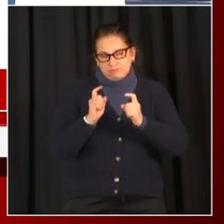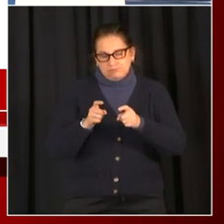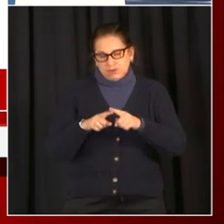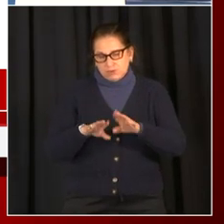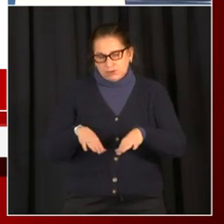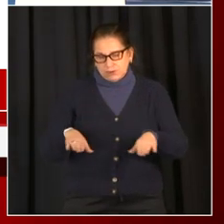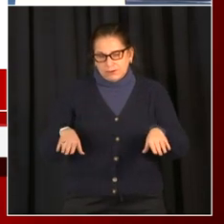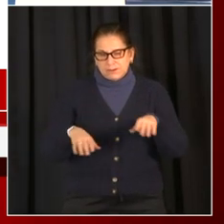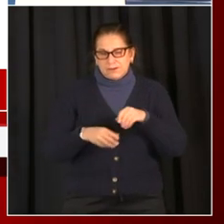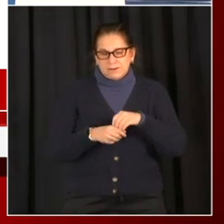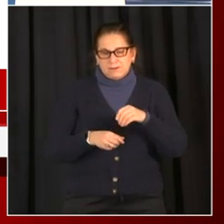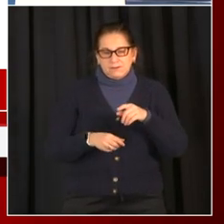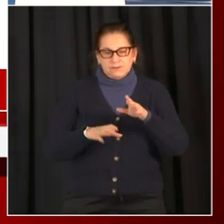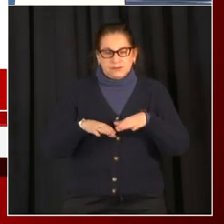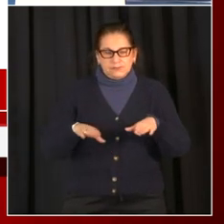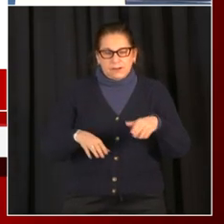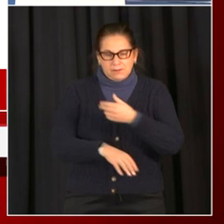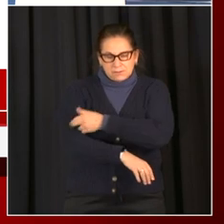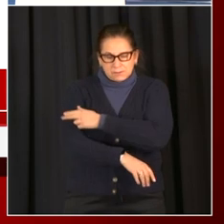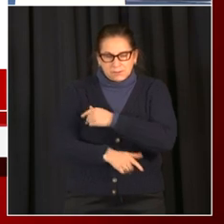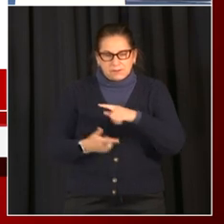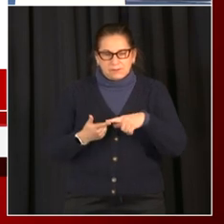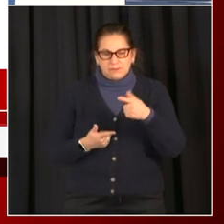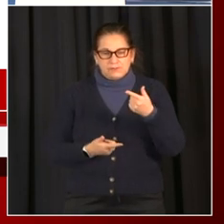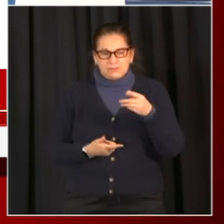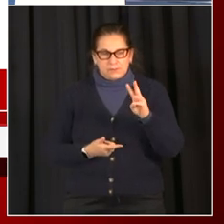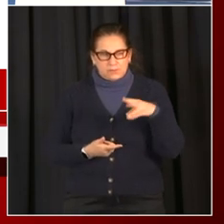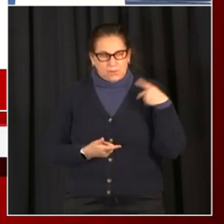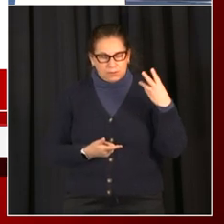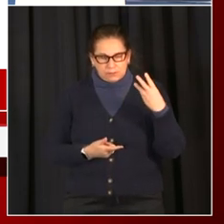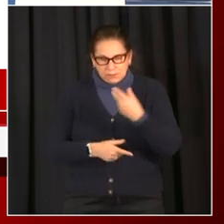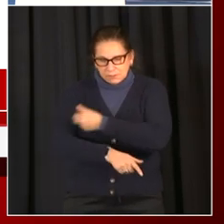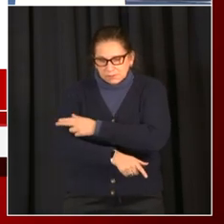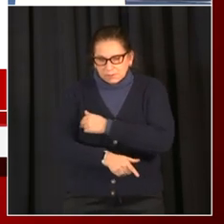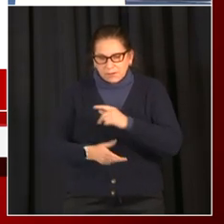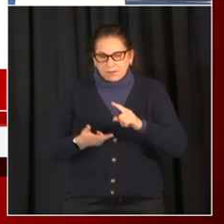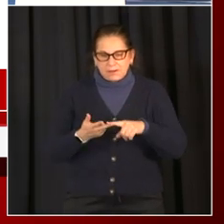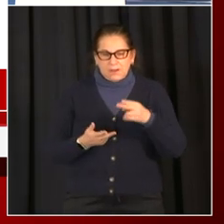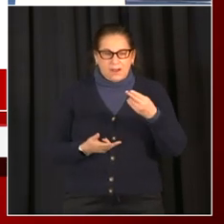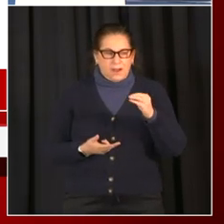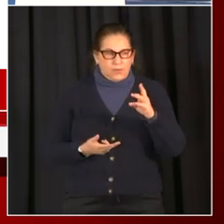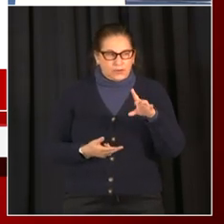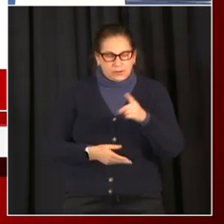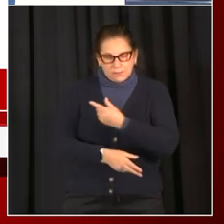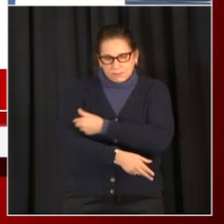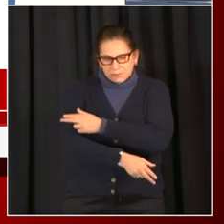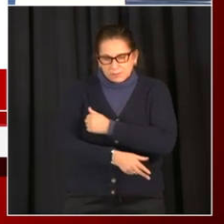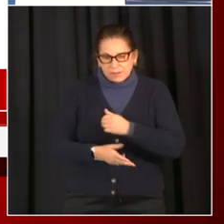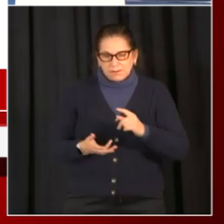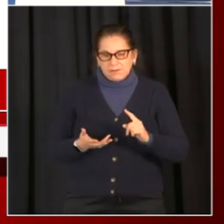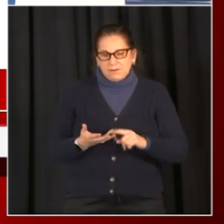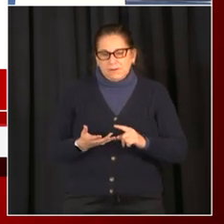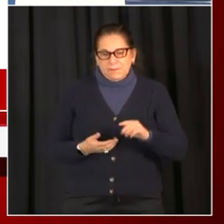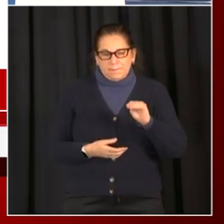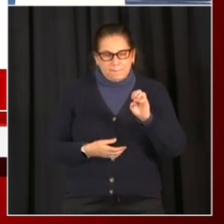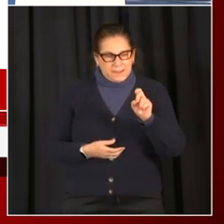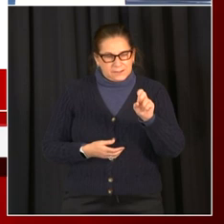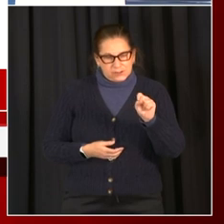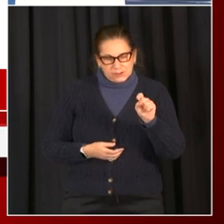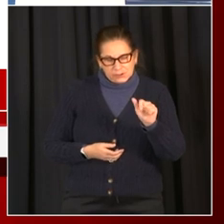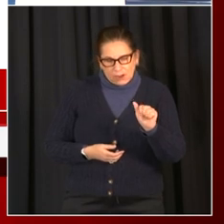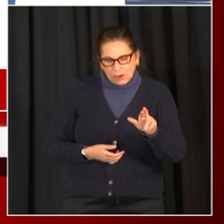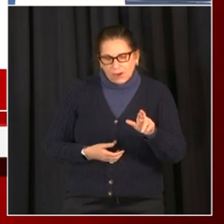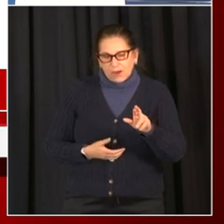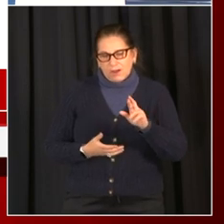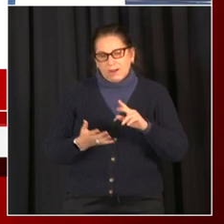Washington University Hospital, Howard University Hospital, MedStar Georgetown University Hospital, MedStar Washington Hospital Center and National